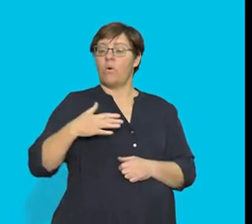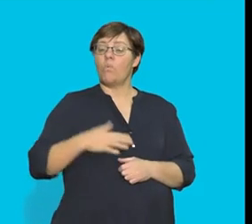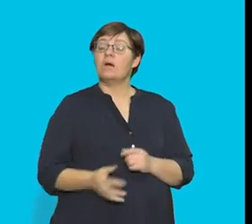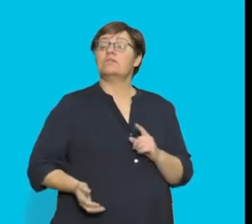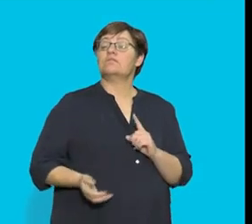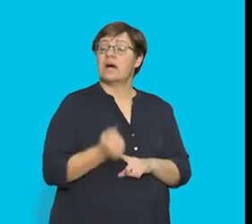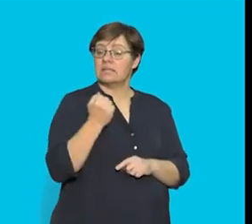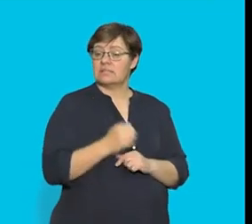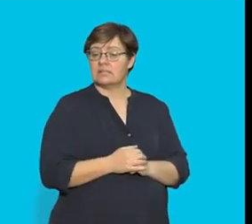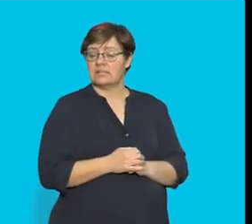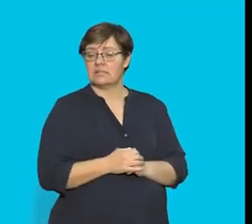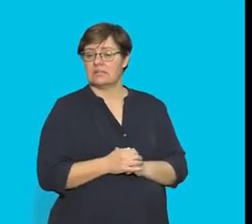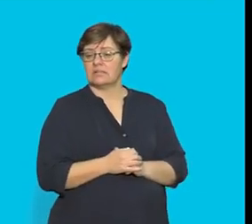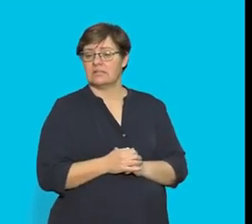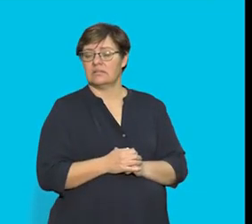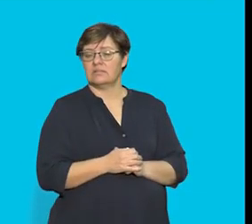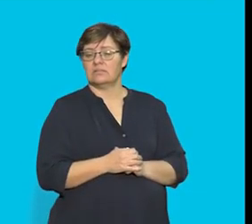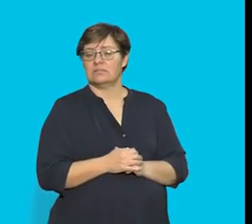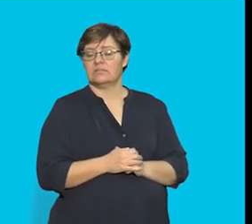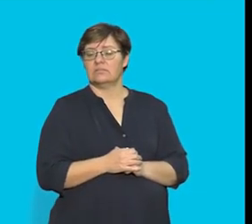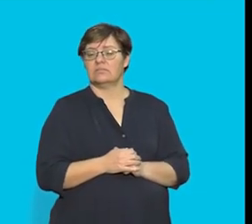RA. They want us to find,